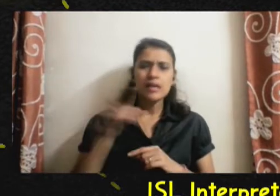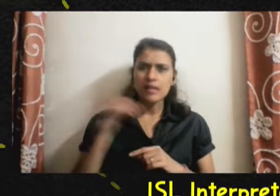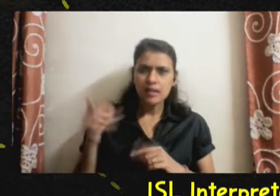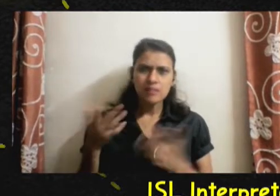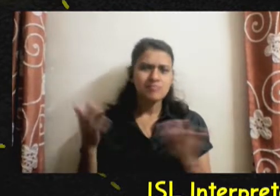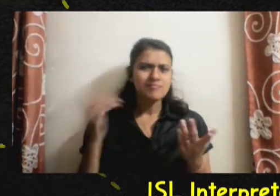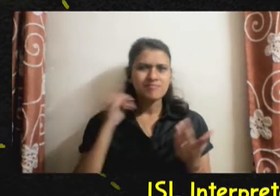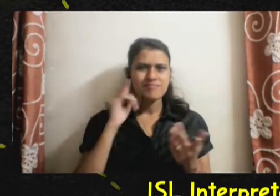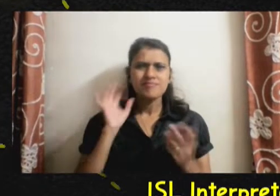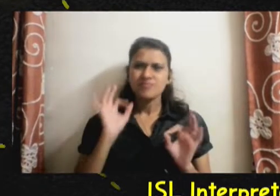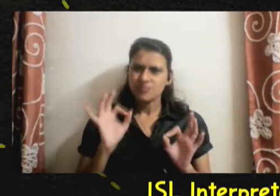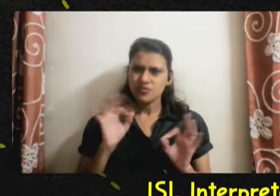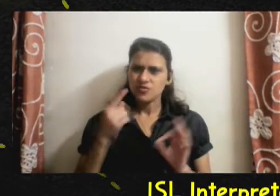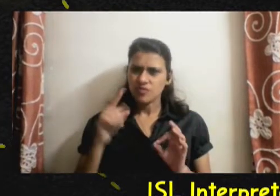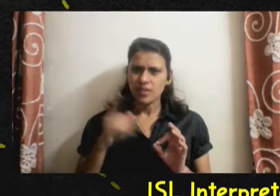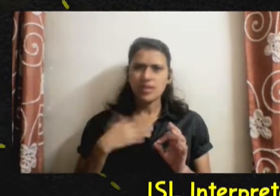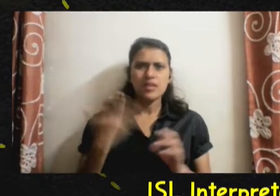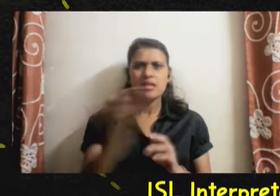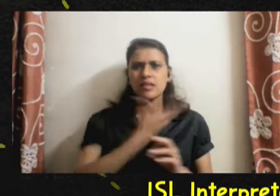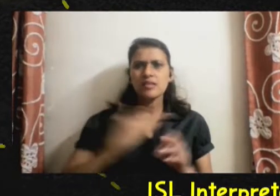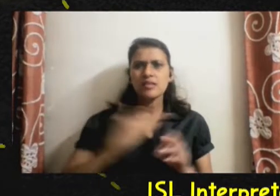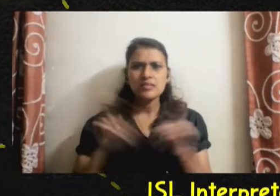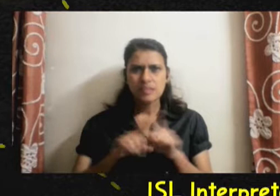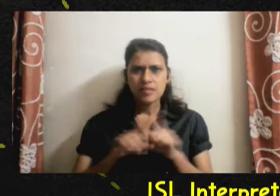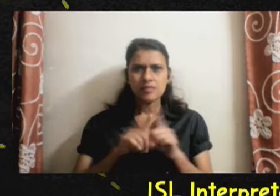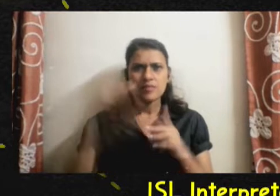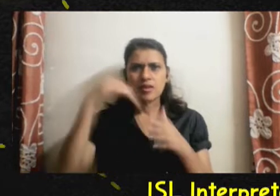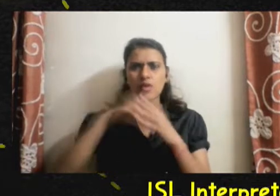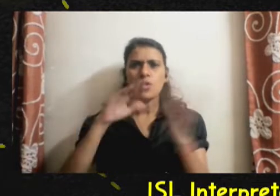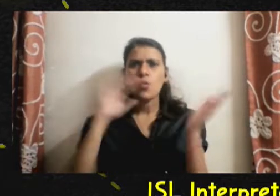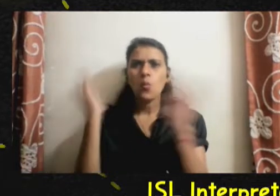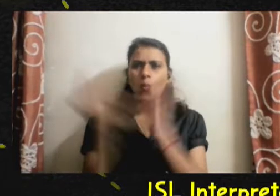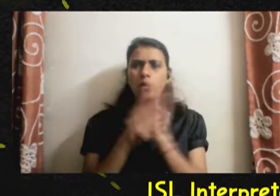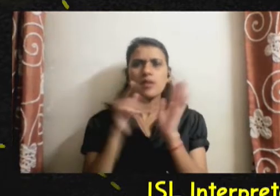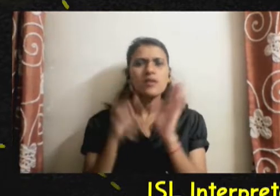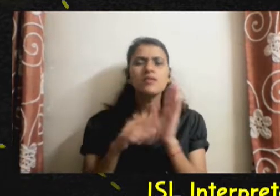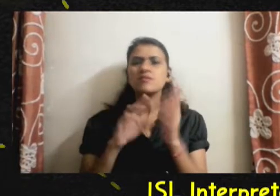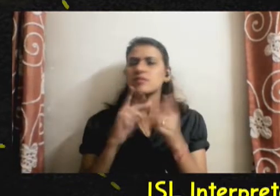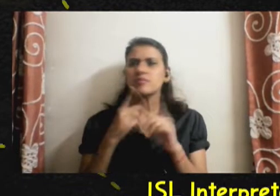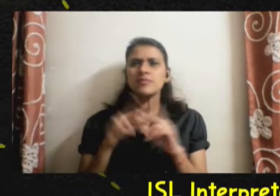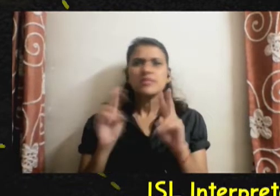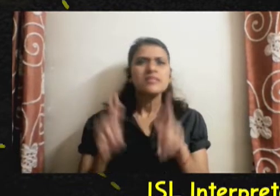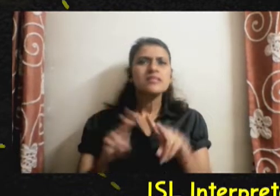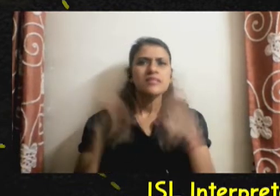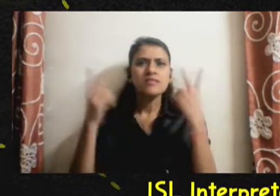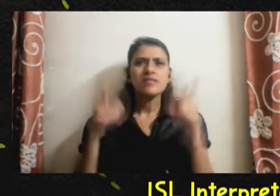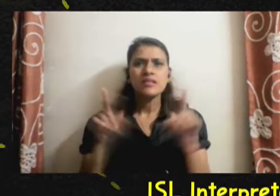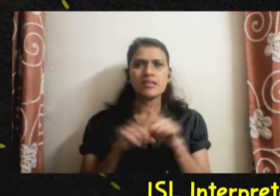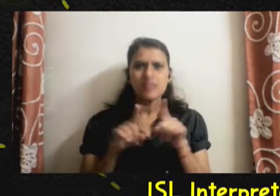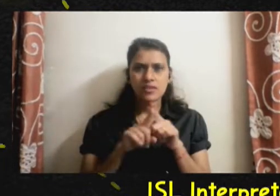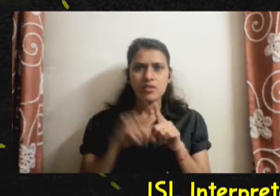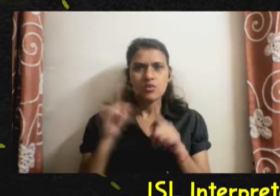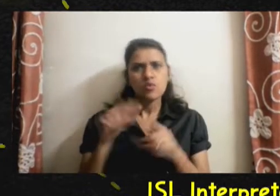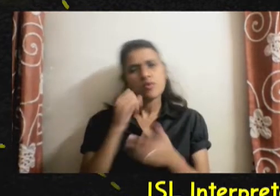sometimes organizations like ours, when we enter that world, it's very tempting to go down that road. So you have to really